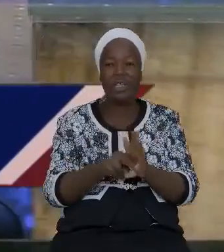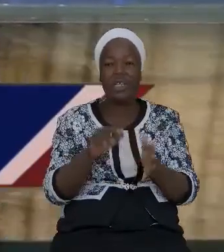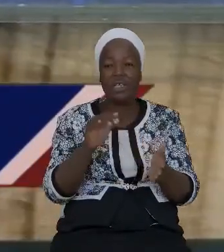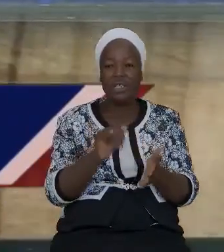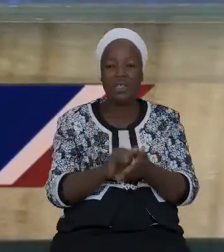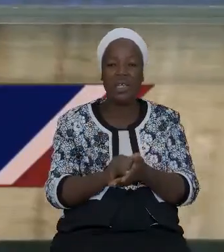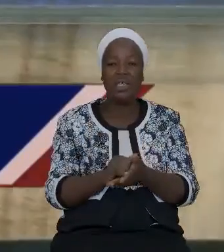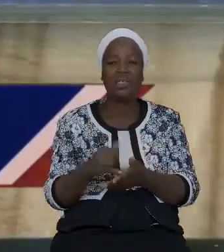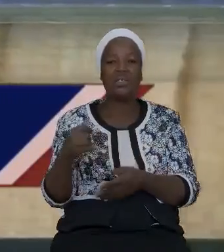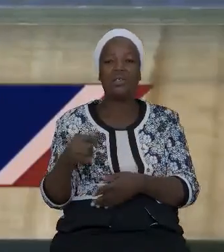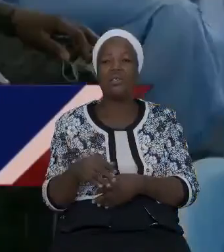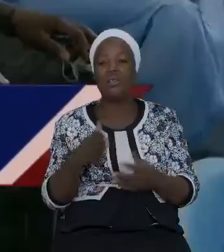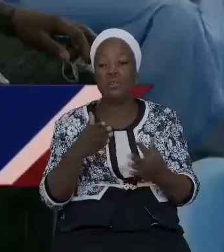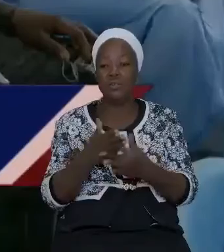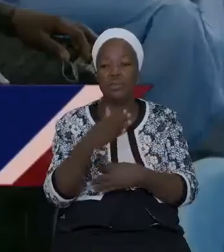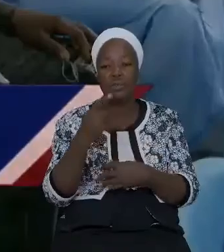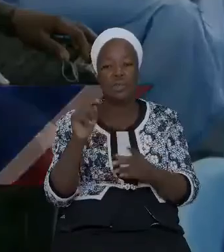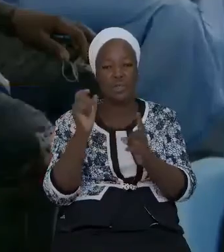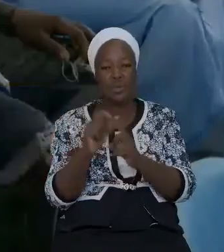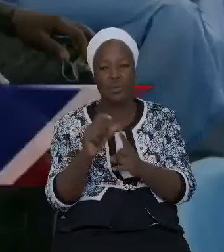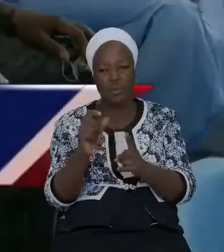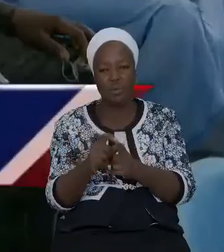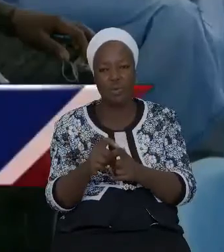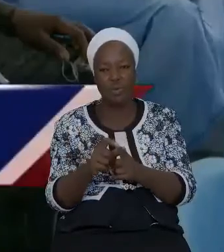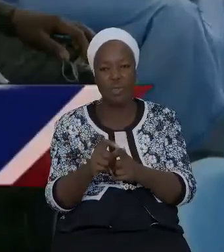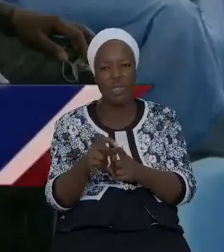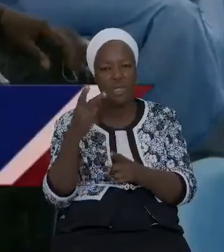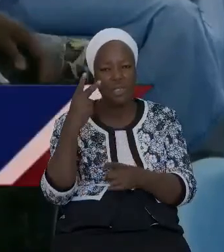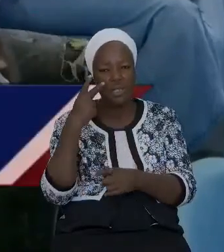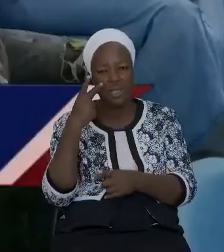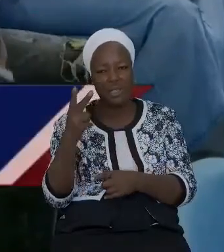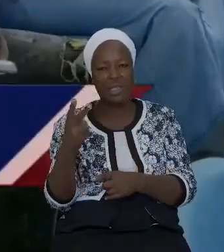Genesis chapter 41, verse 9. Then